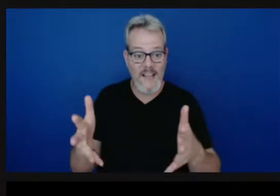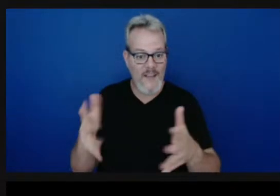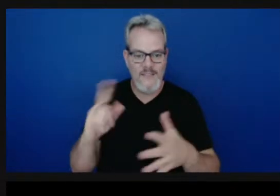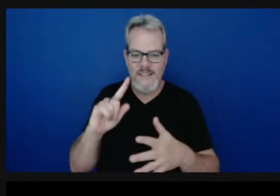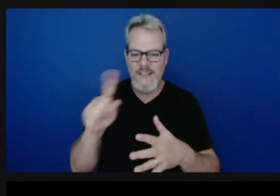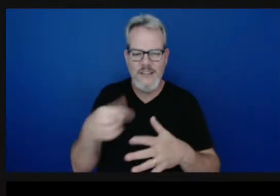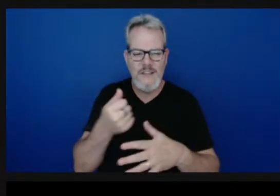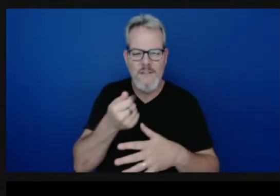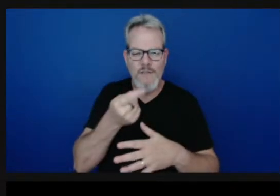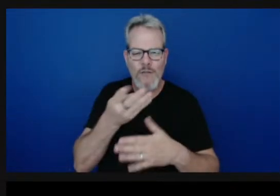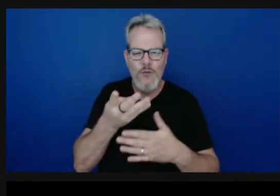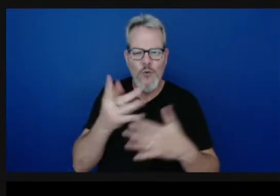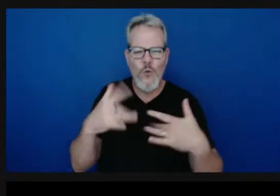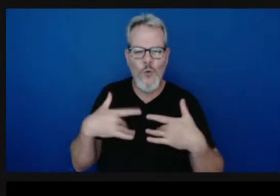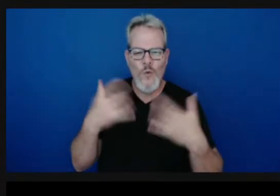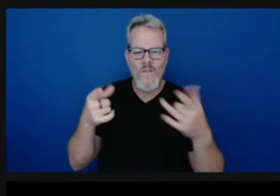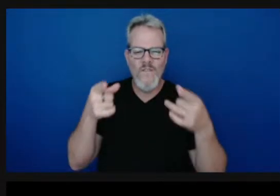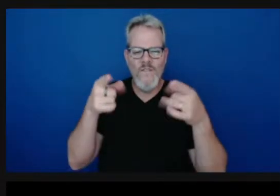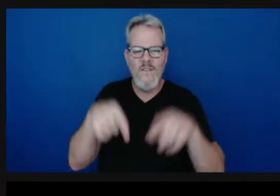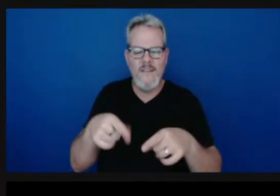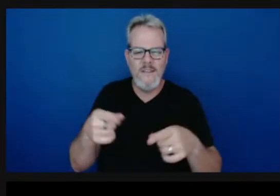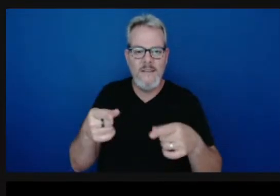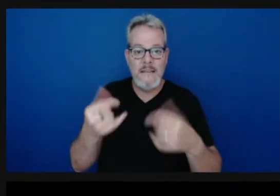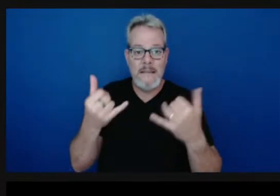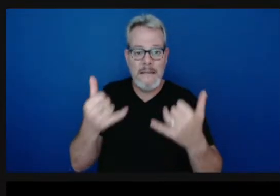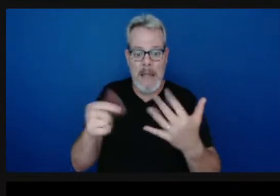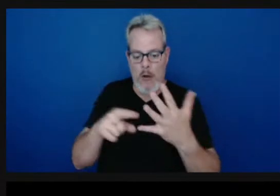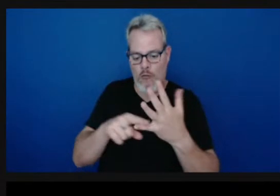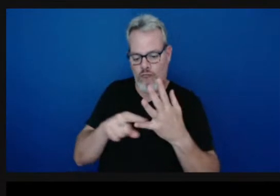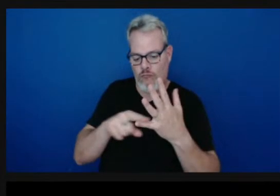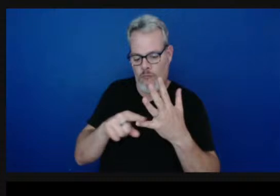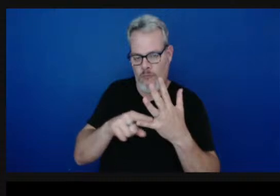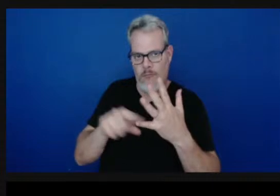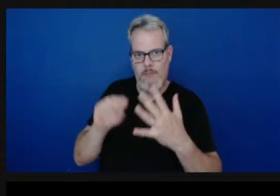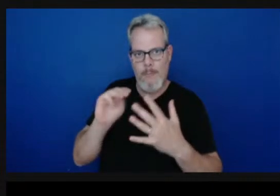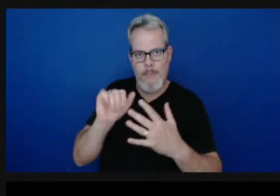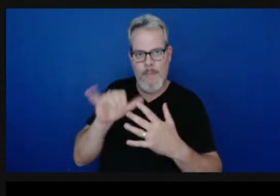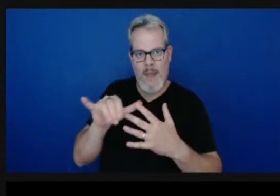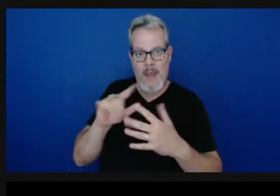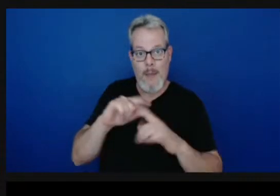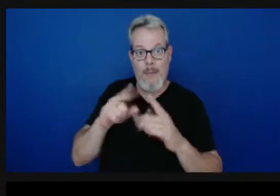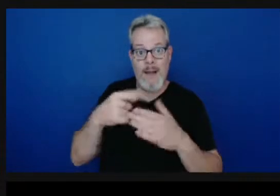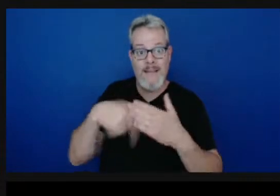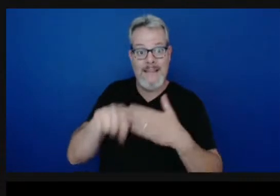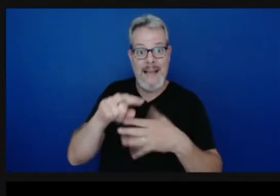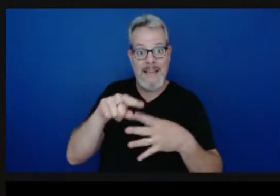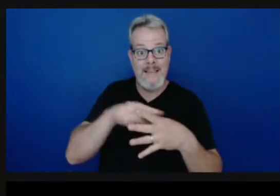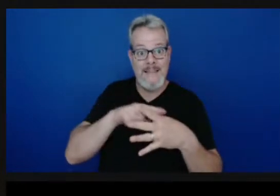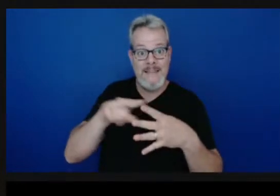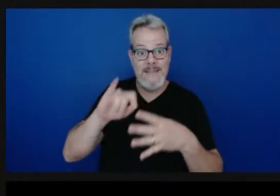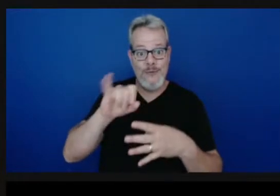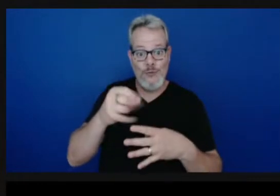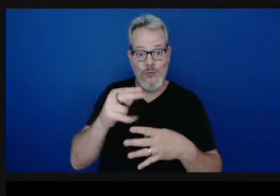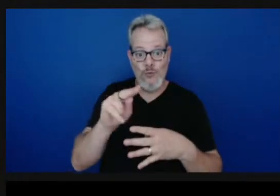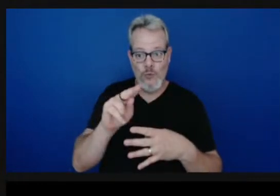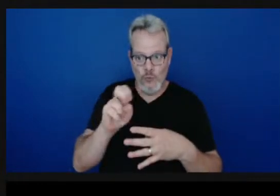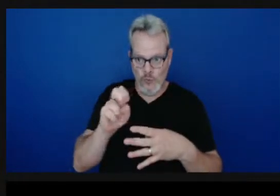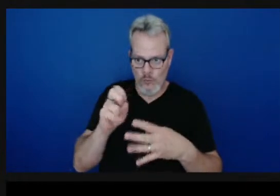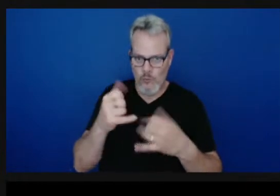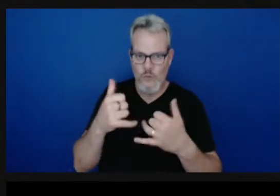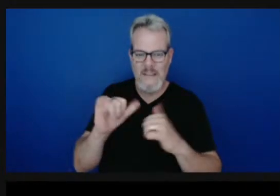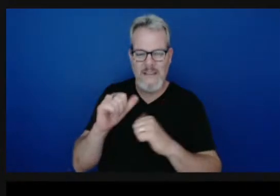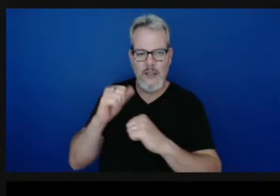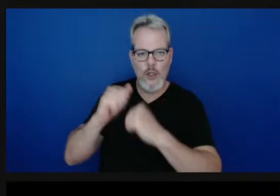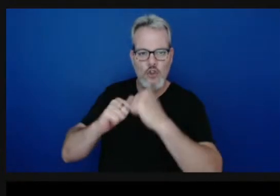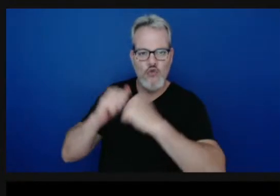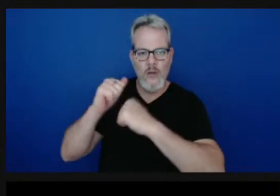here at the end of May. We'll have more to announce for June programs next week. But for now, there's still construction happening in the national park. It's not